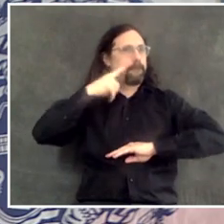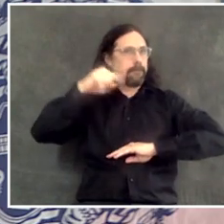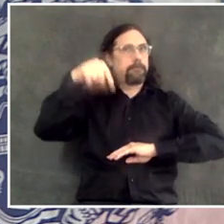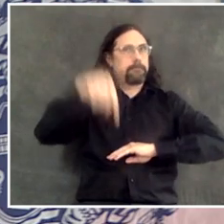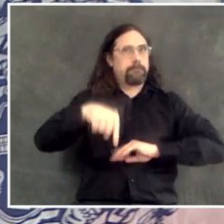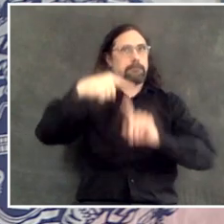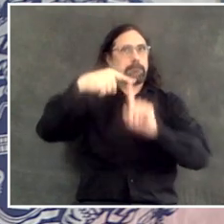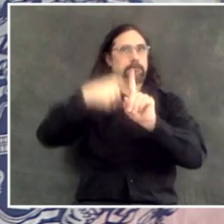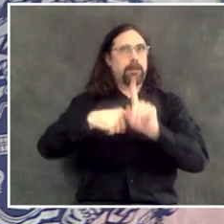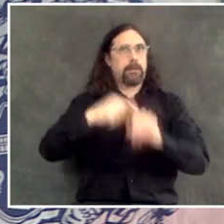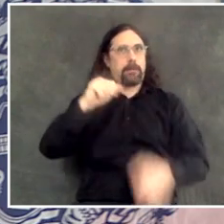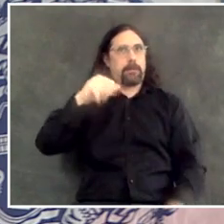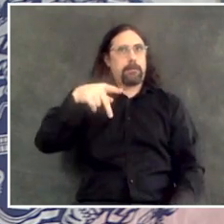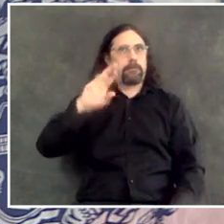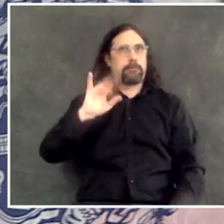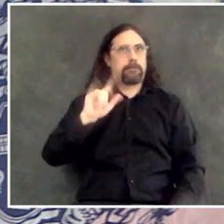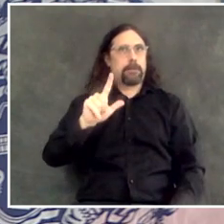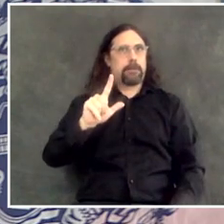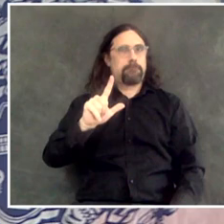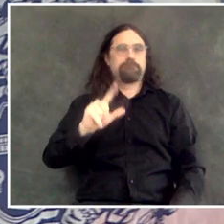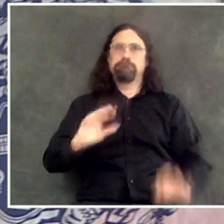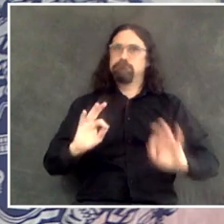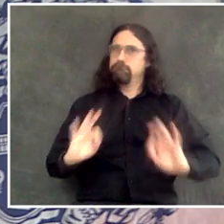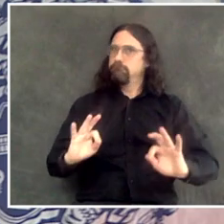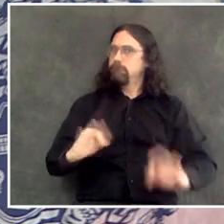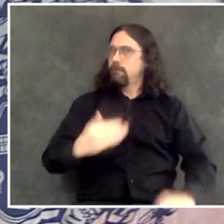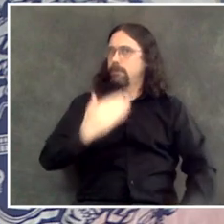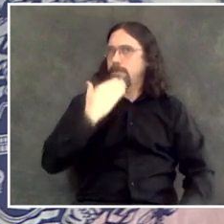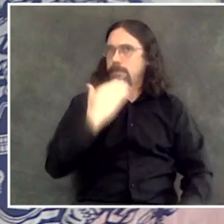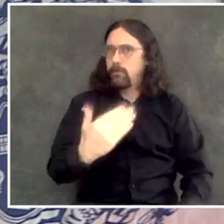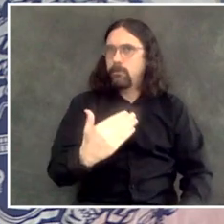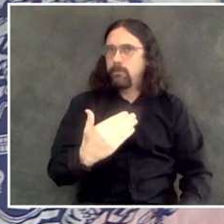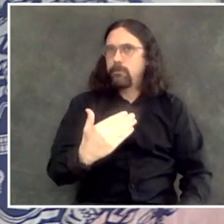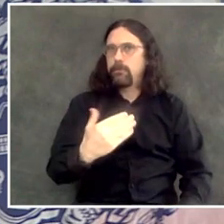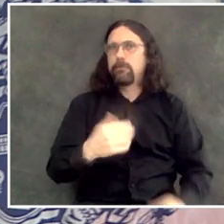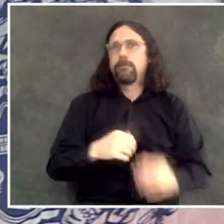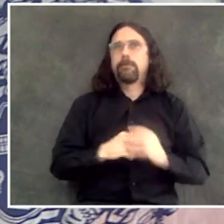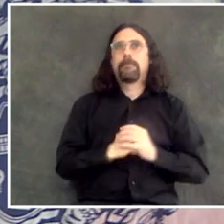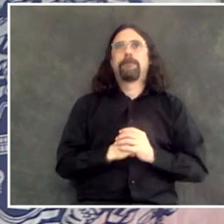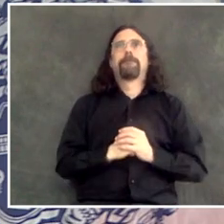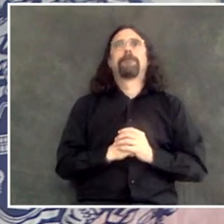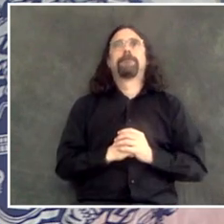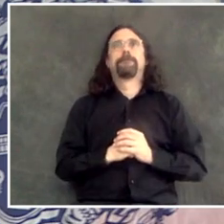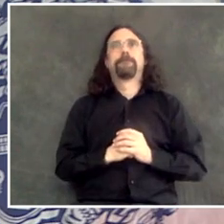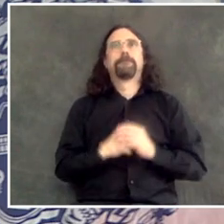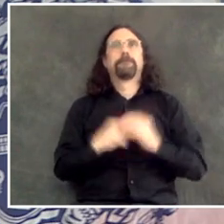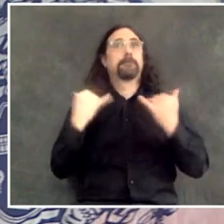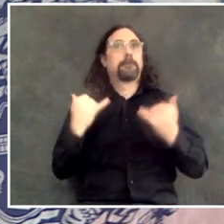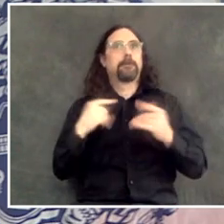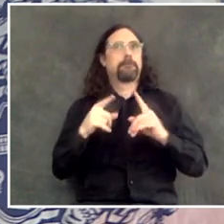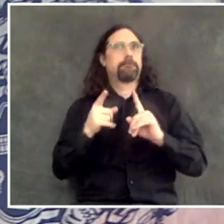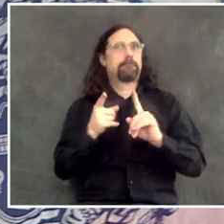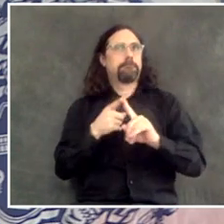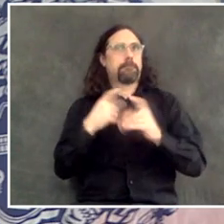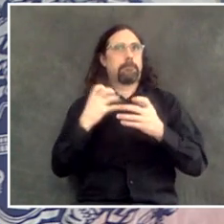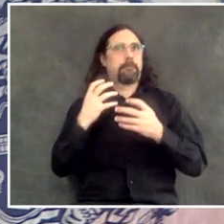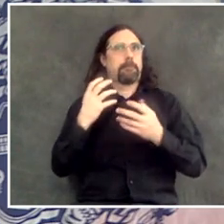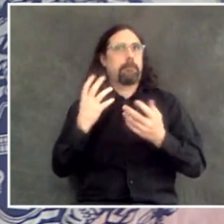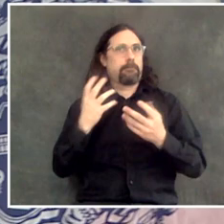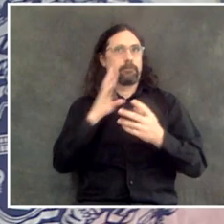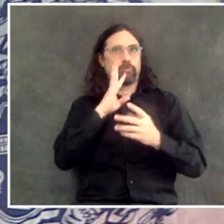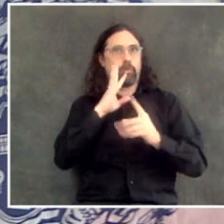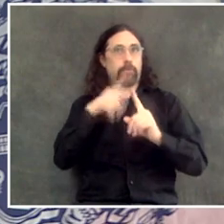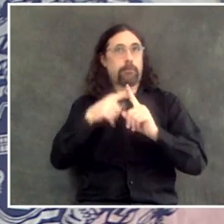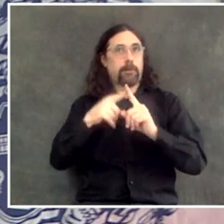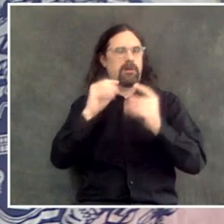Well, here are the numbers. We said from the beginning we would need 15,000 ventilators to get through this crisis. Basically, think about April and May. That's